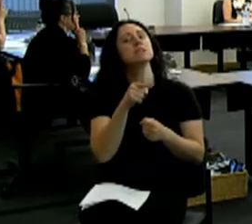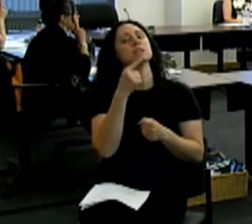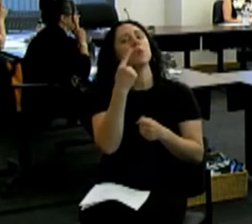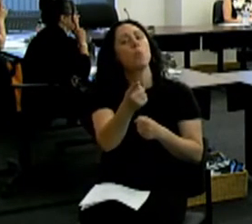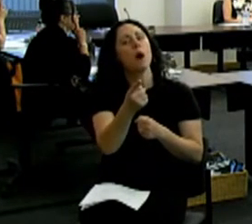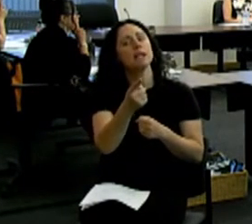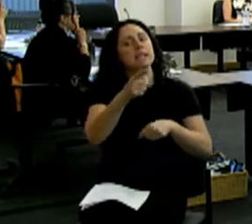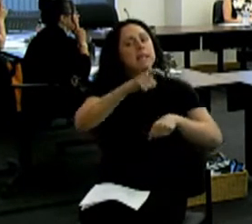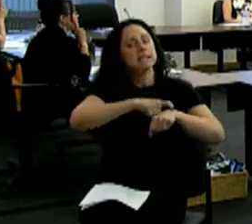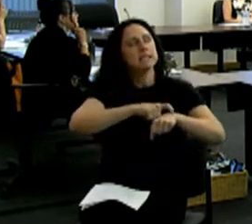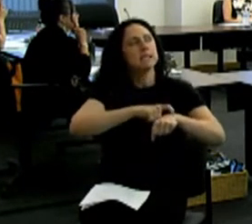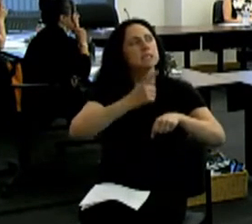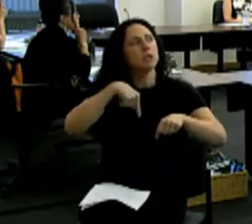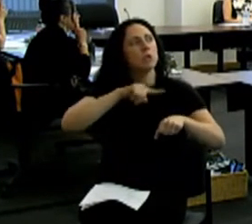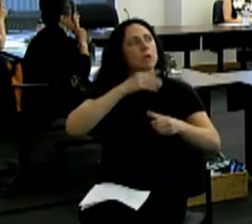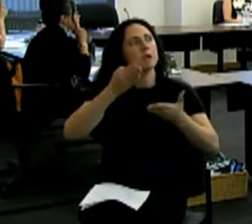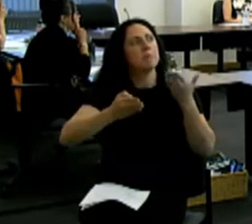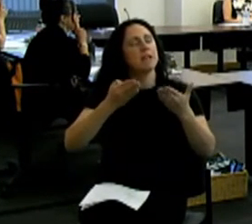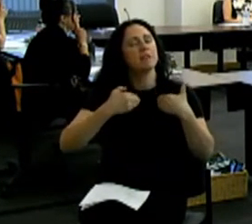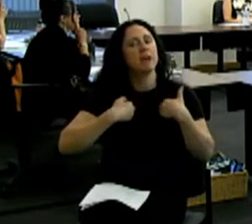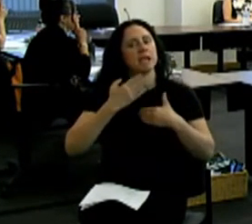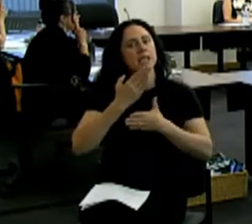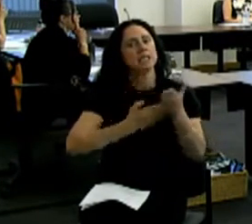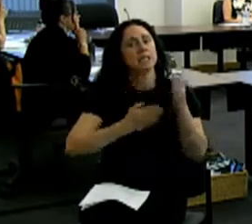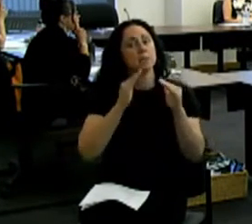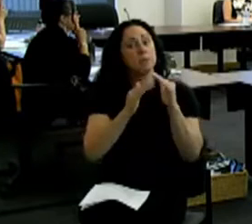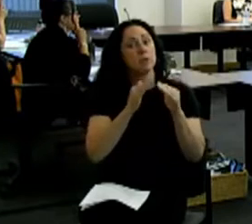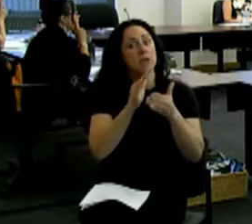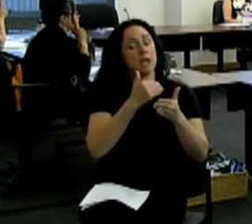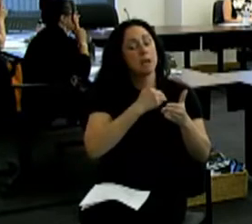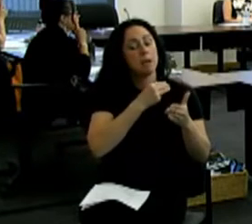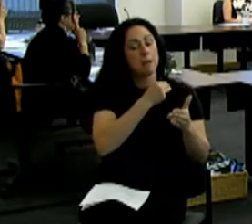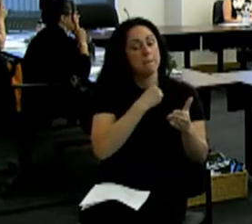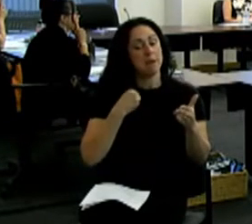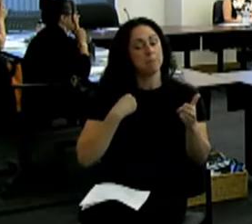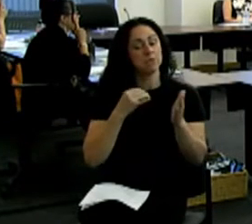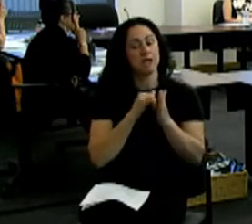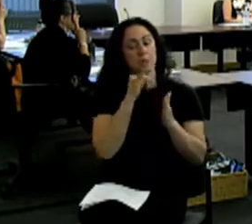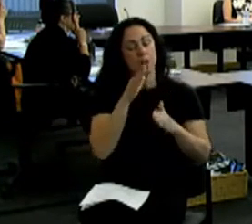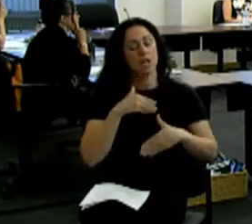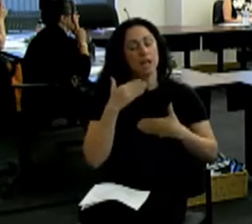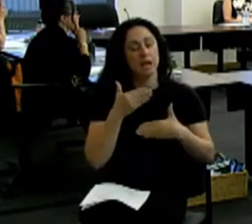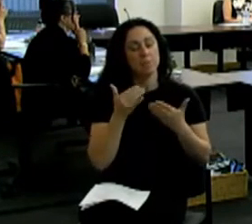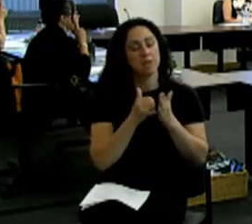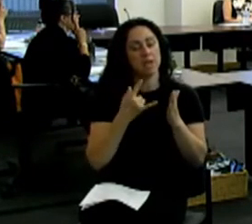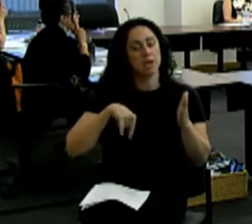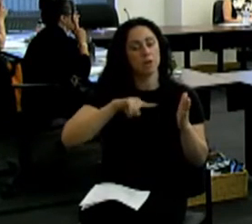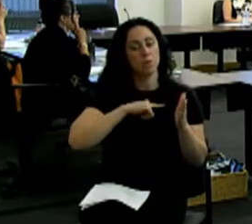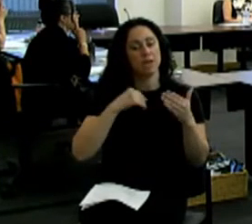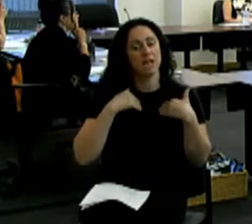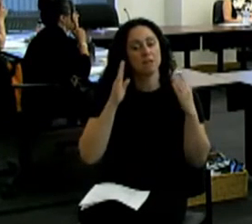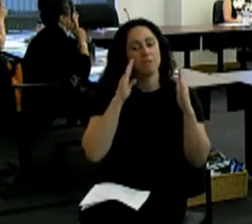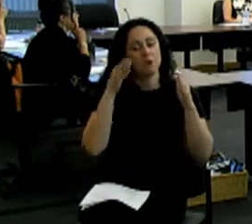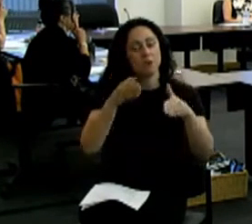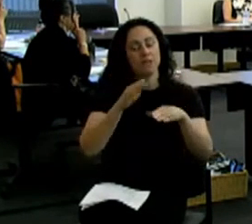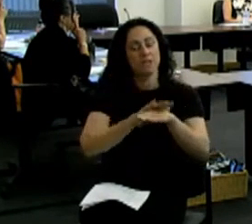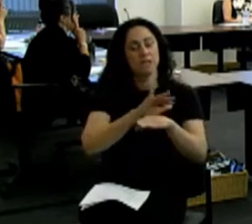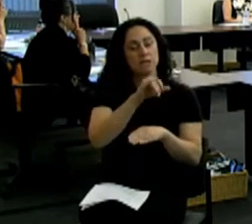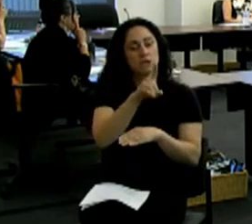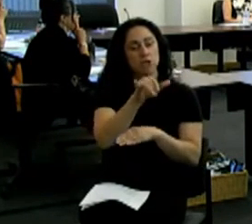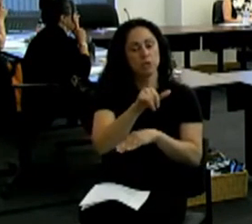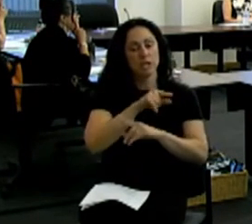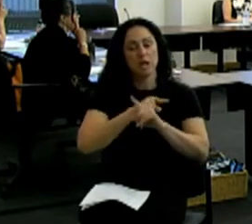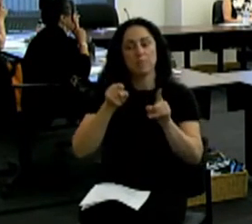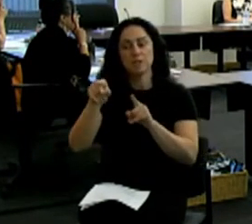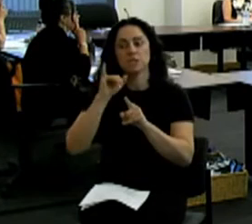one instance where we may have had some community members that were unhappy that we had focused on Judy.